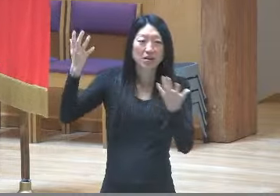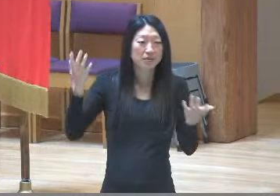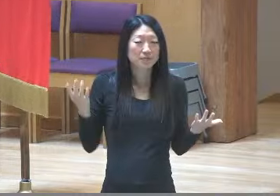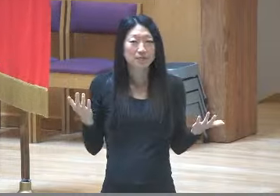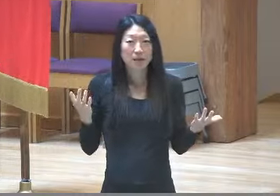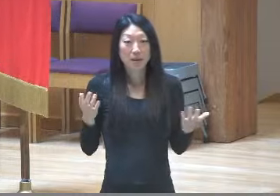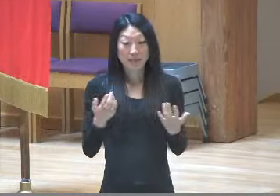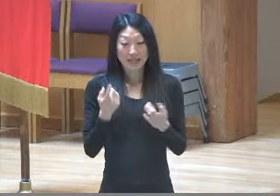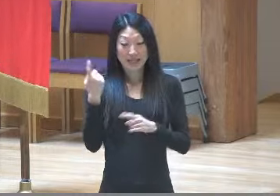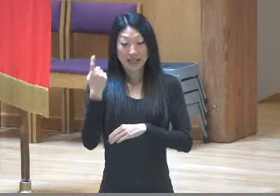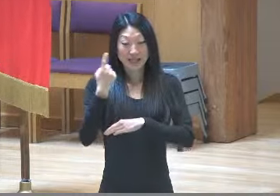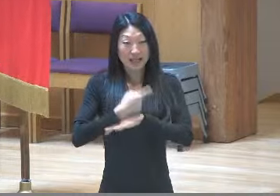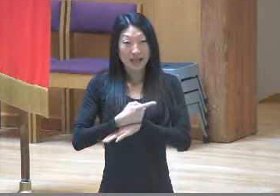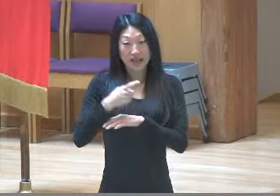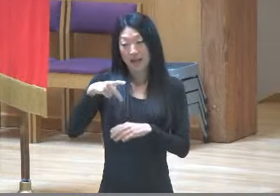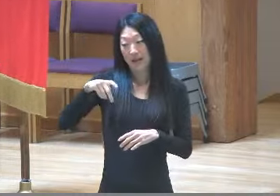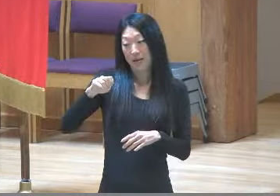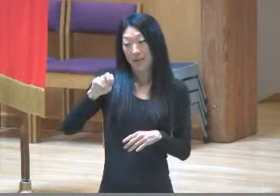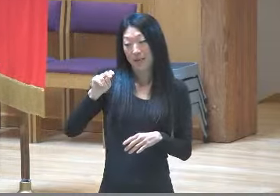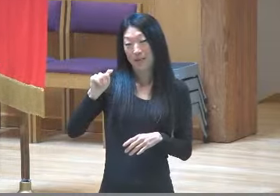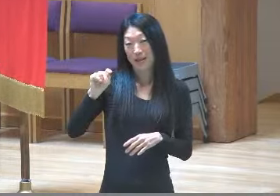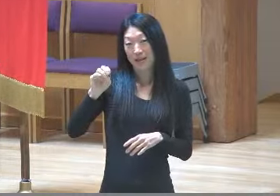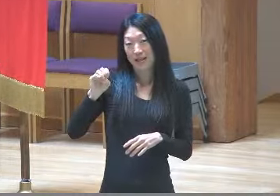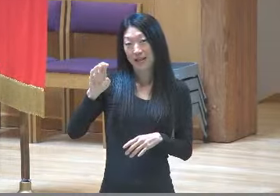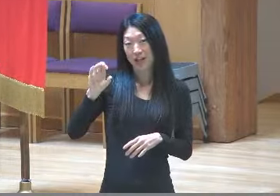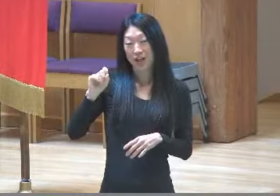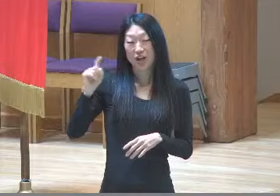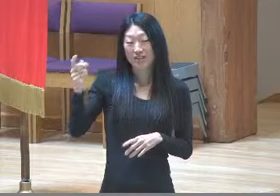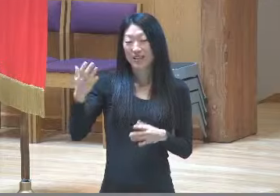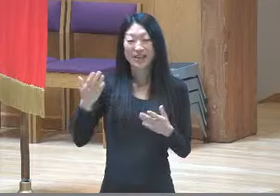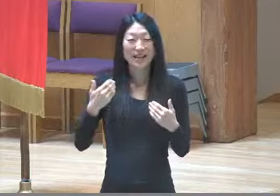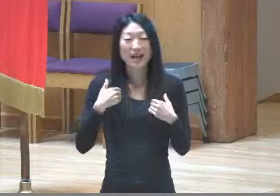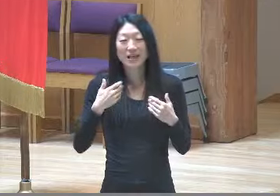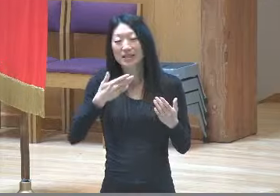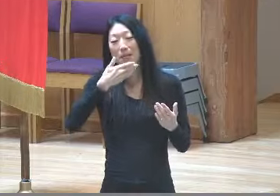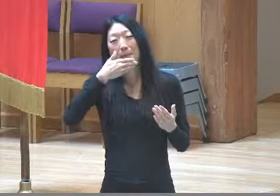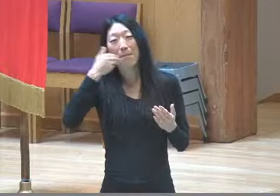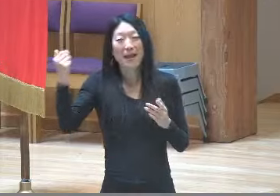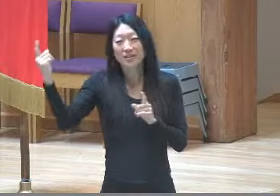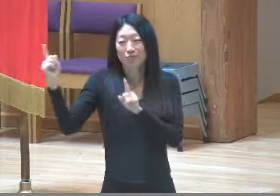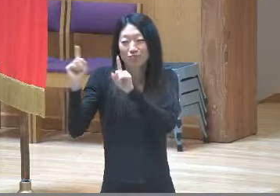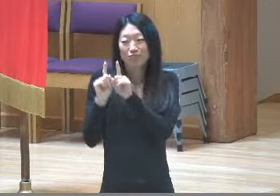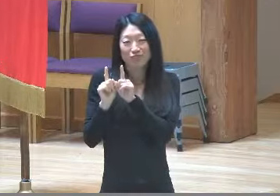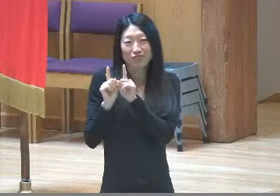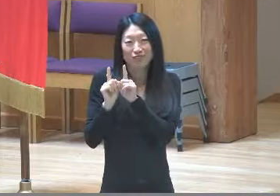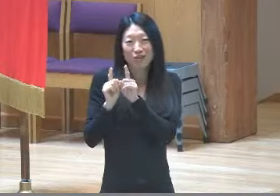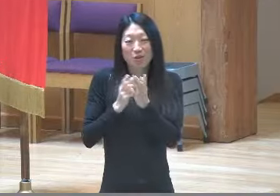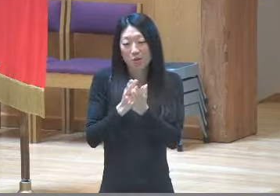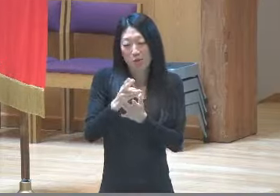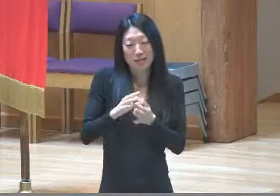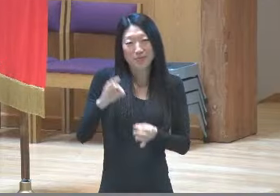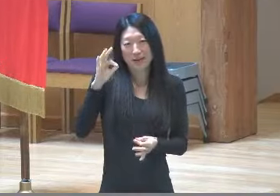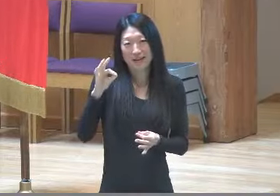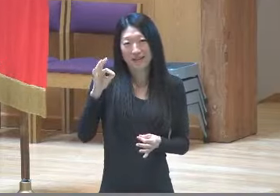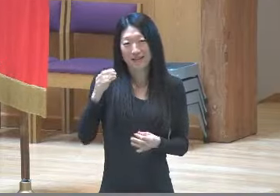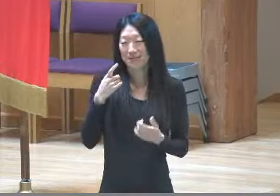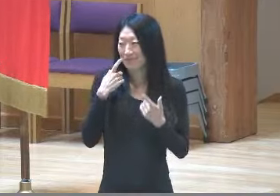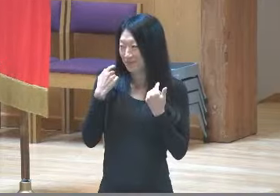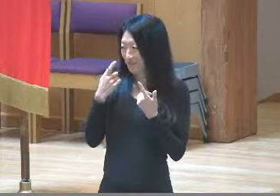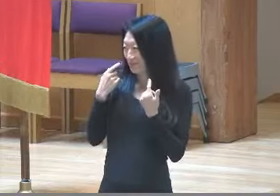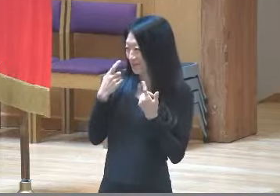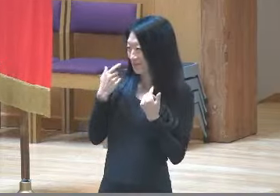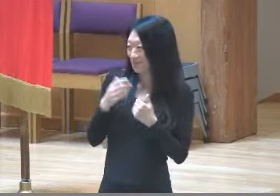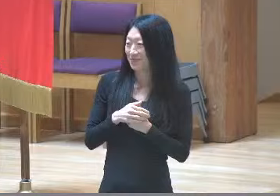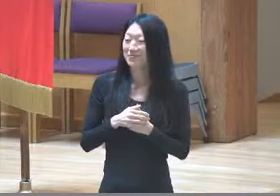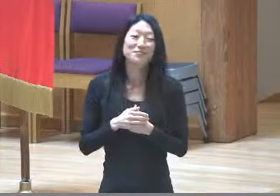day of Pentecost, he comes up with the best sidekick ever, the Holy Spirit. It was through this sidekick,